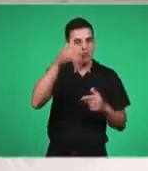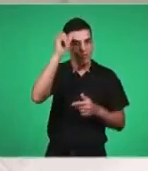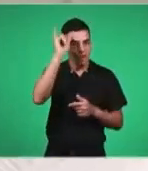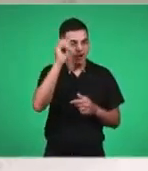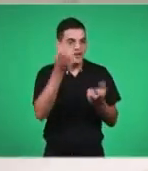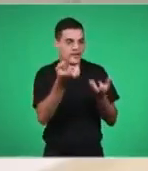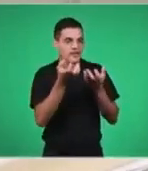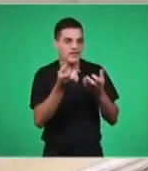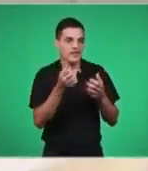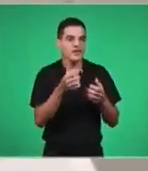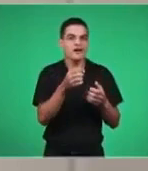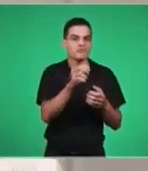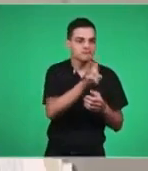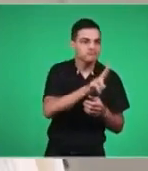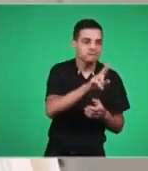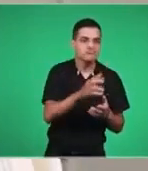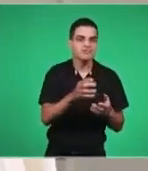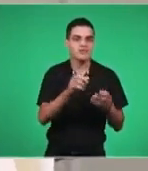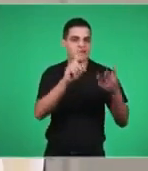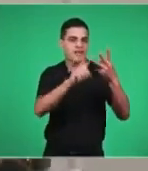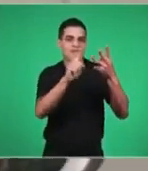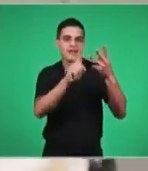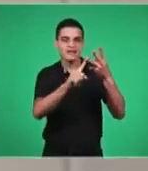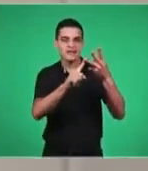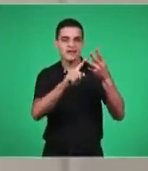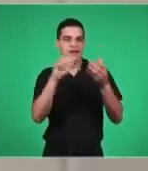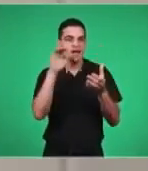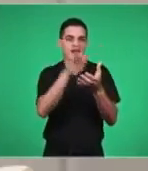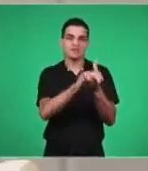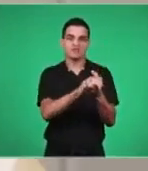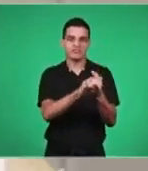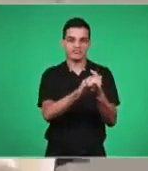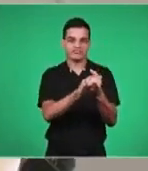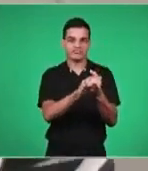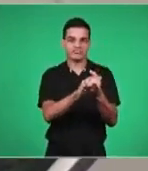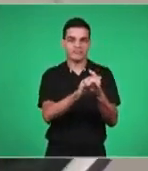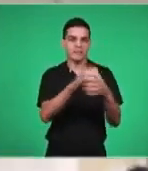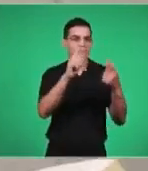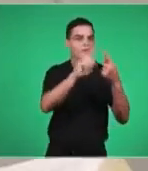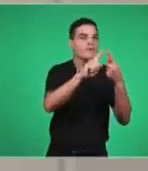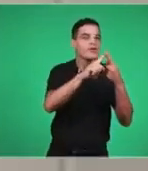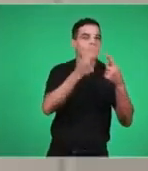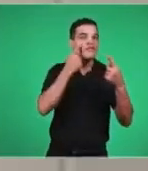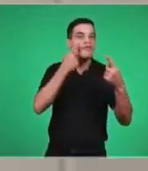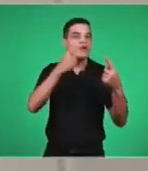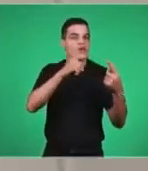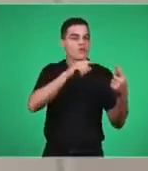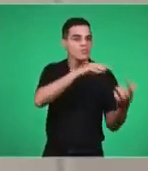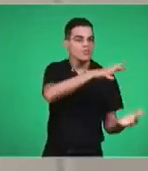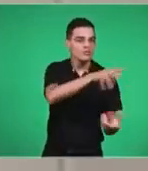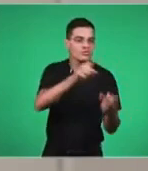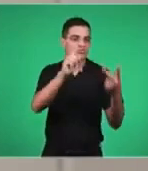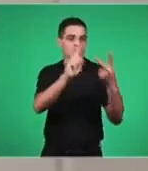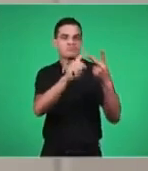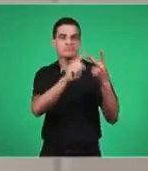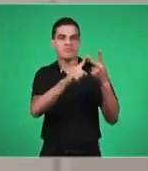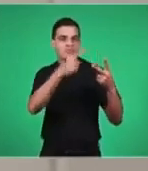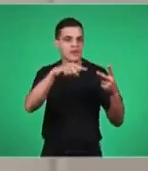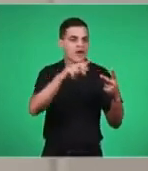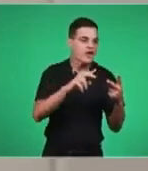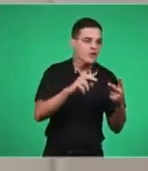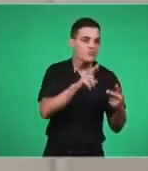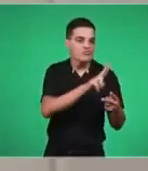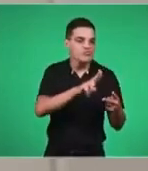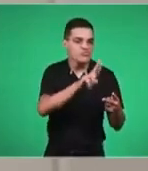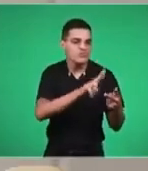of the field, the parable of the field was that he wanted to see the field, then he wanted to...